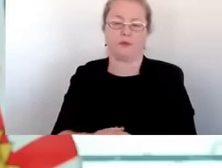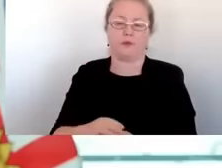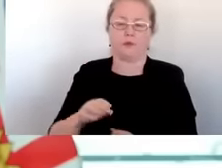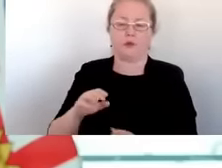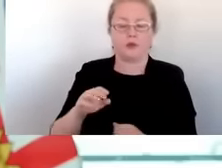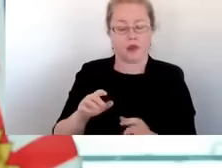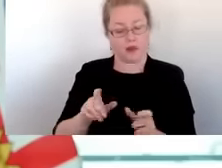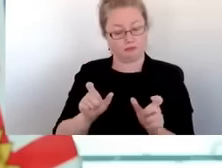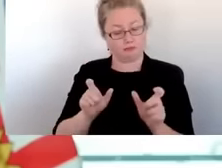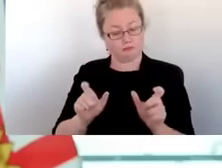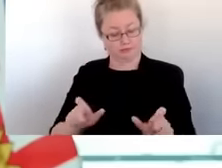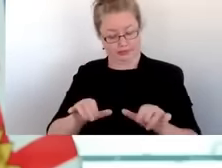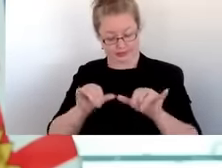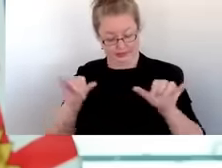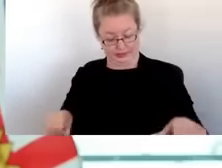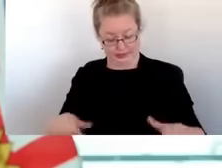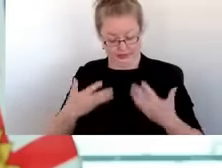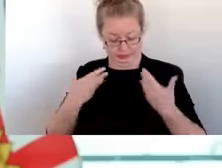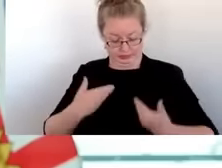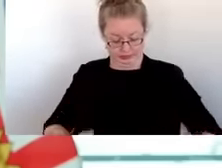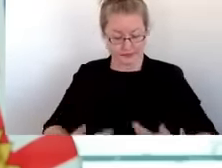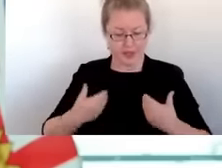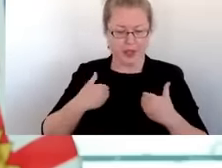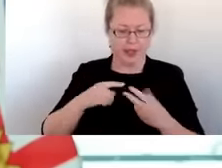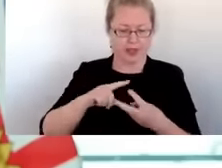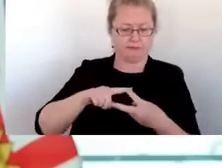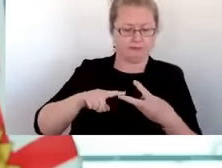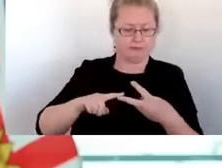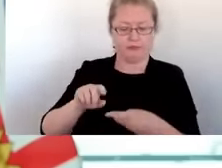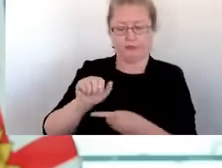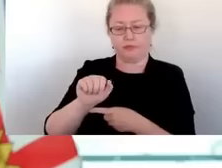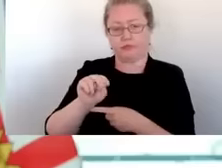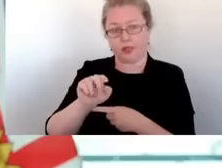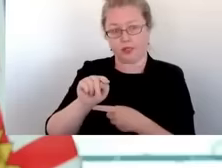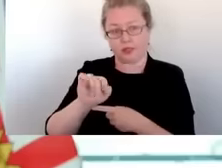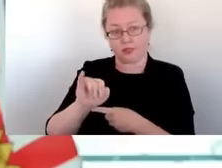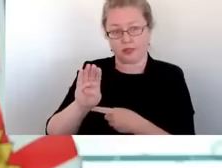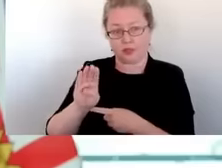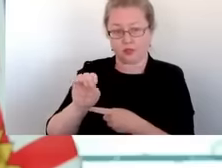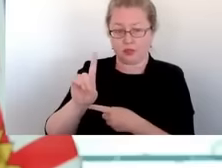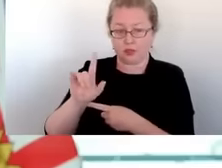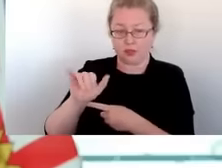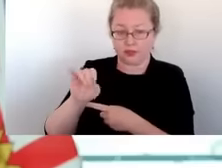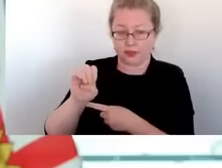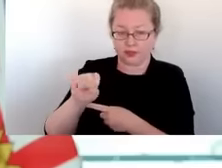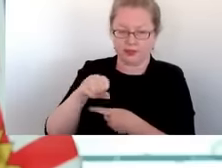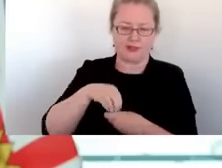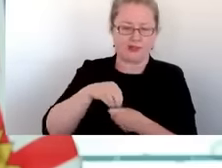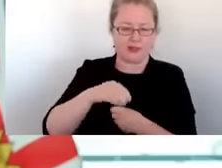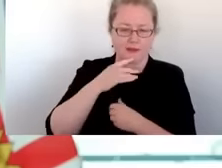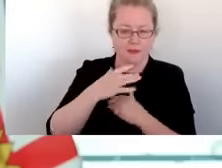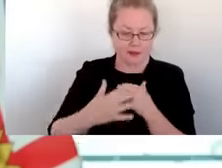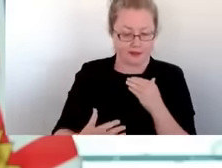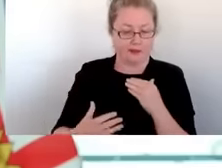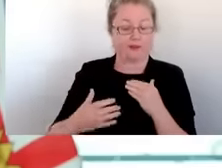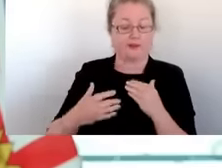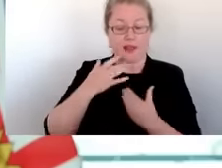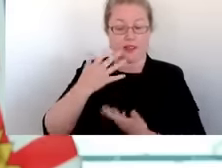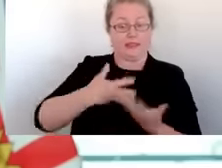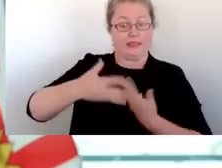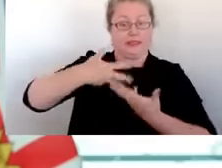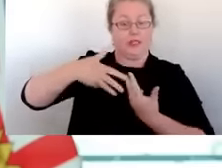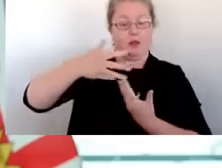is the antibodies that are generated when we're infected with a virus. And those antibodies are in our blood, and over time, those go